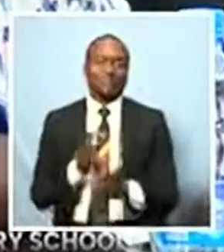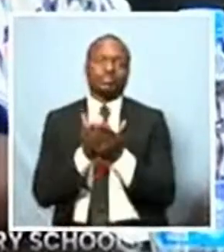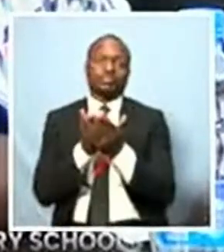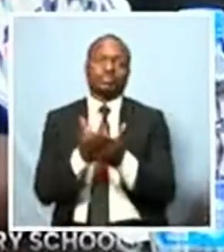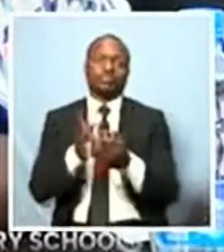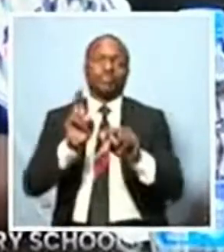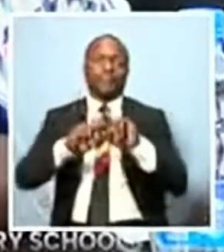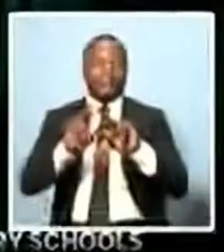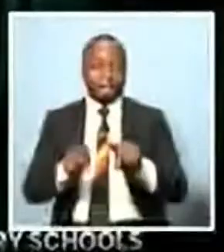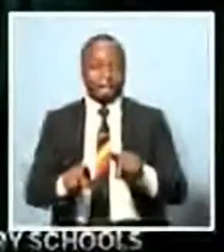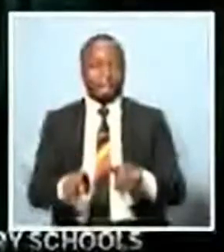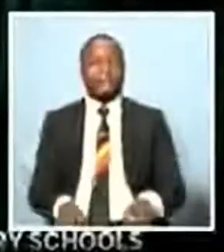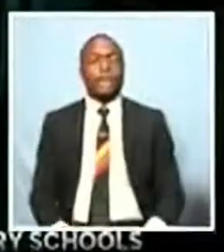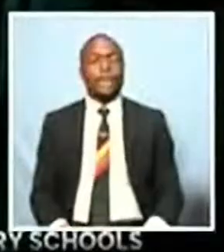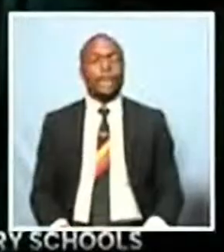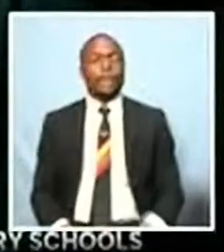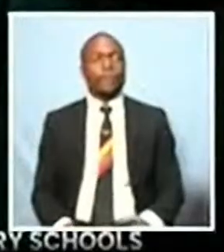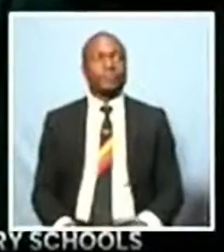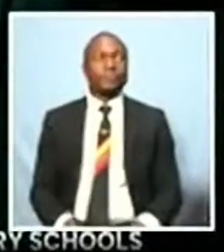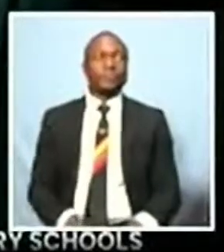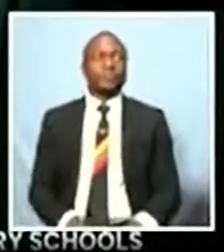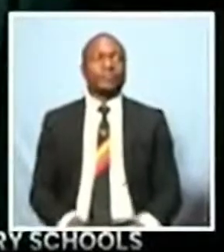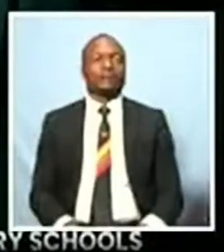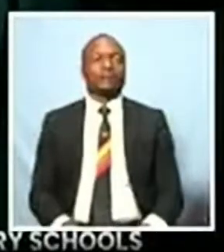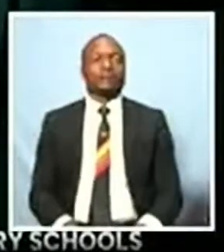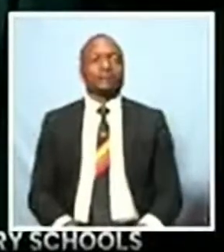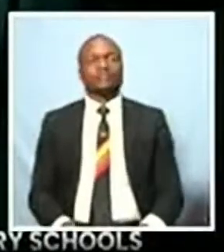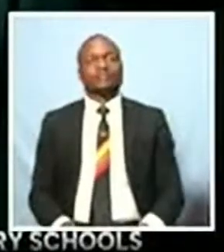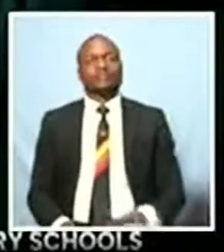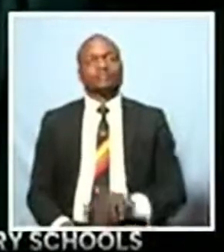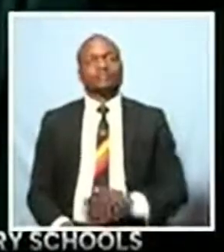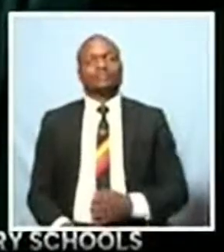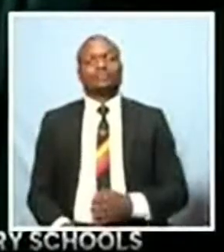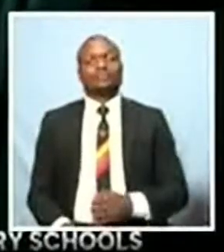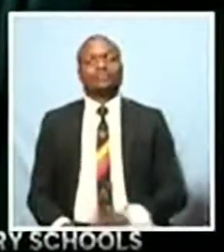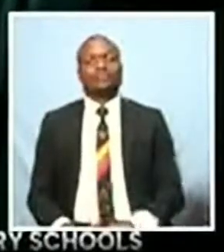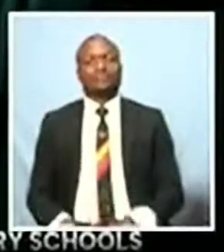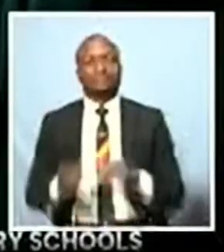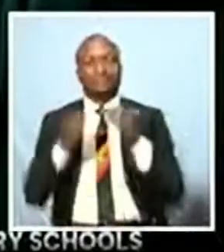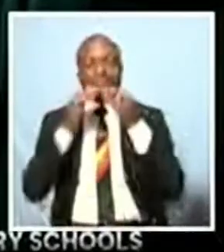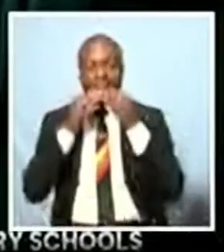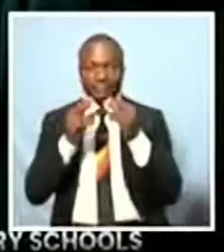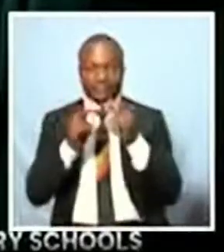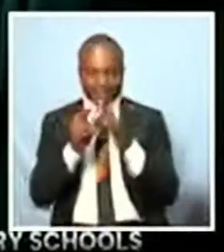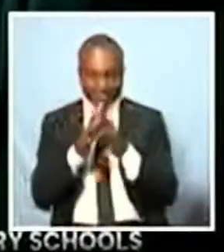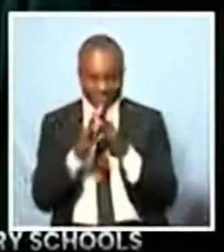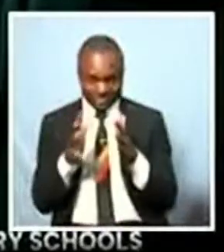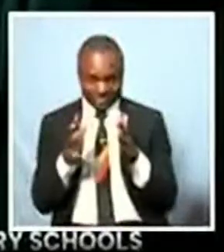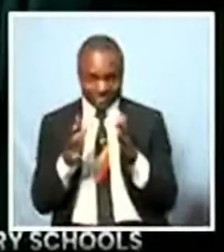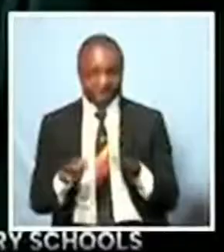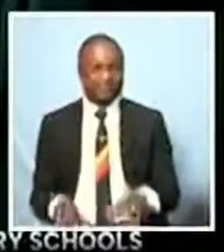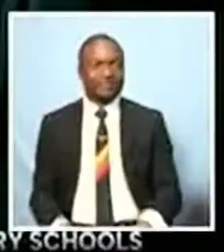Honorable Chairperson. Yeah, just go ahead. Yeah, thank you so much, and